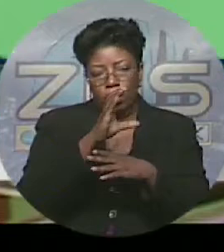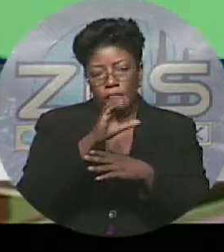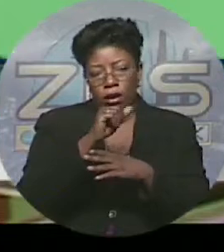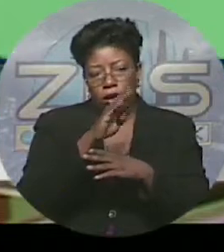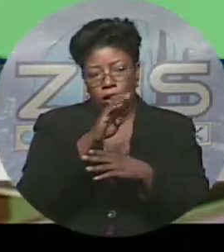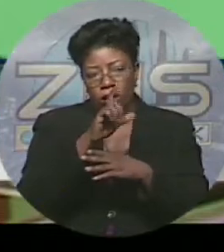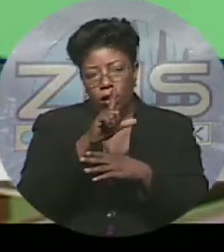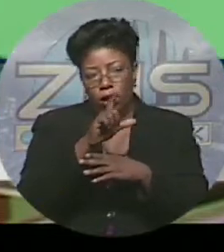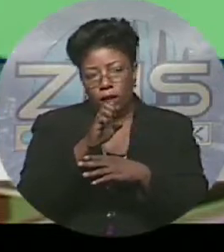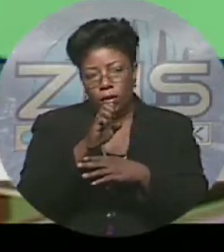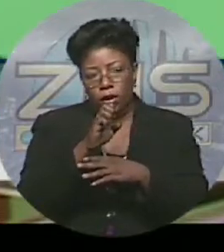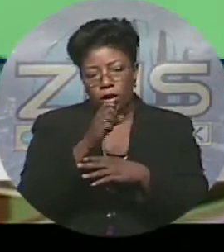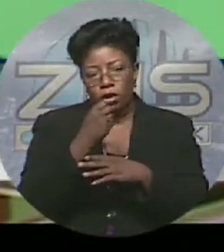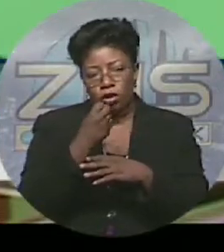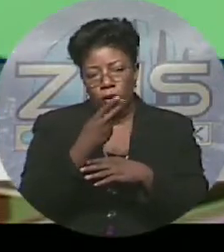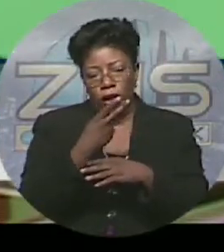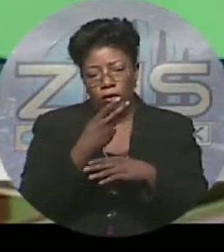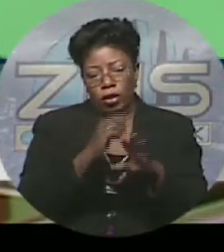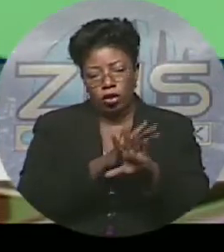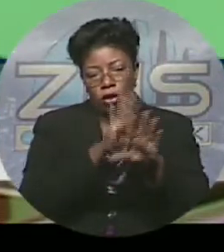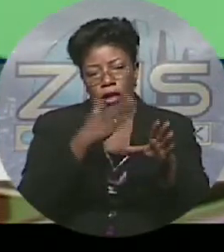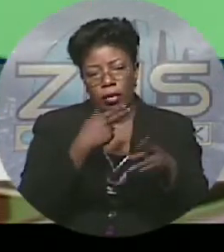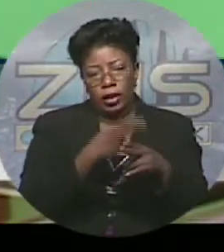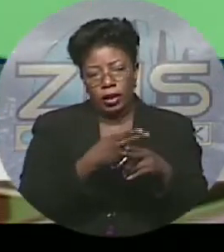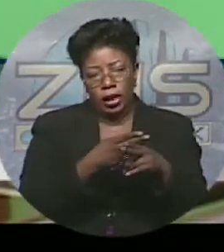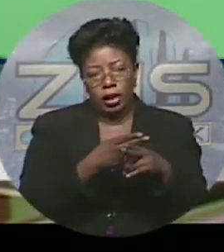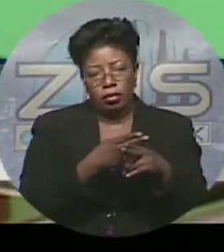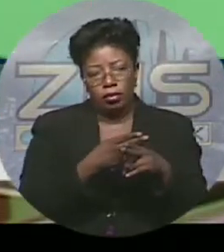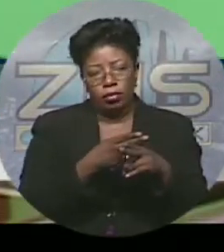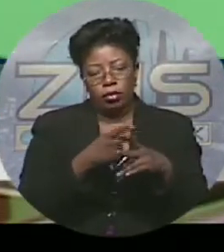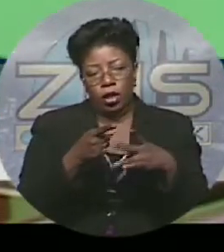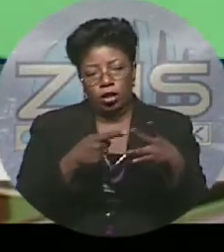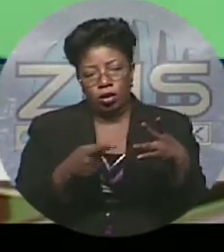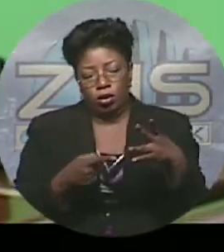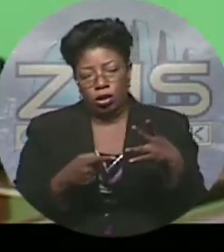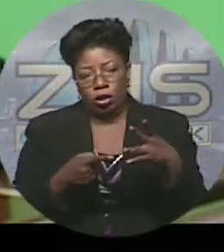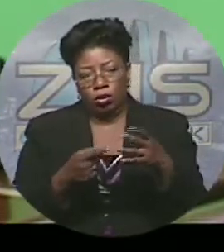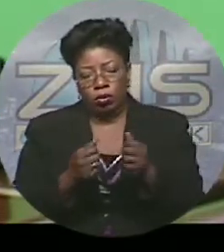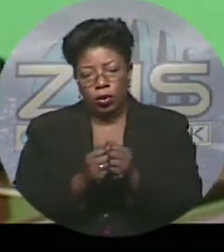facts or my name as it relates to the situation.